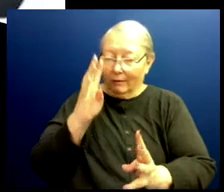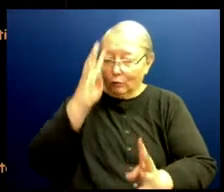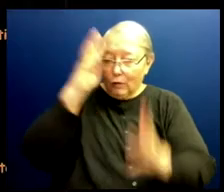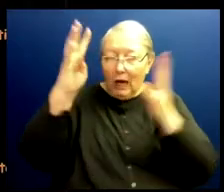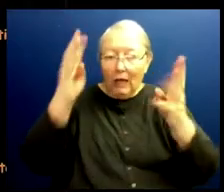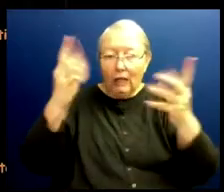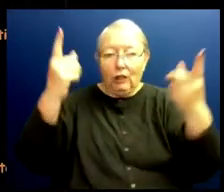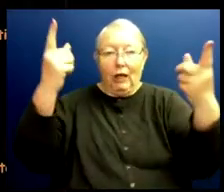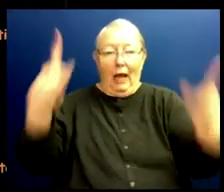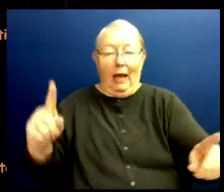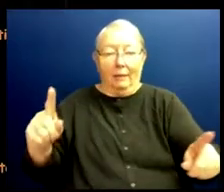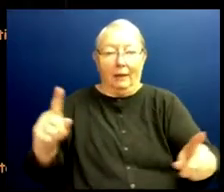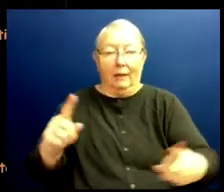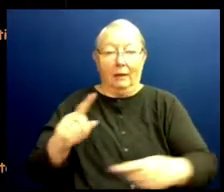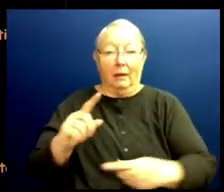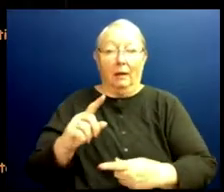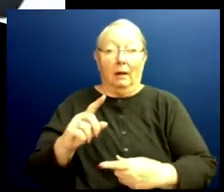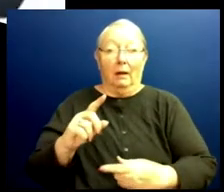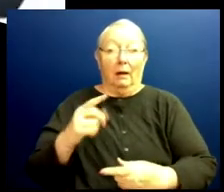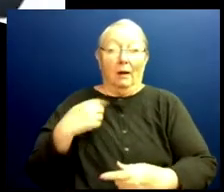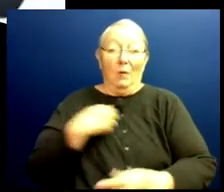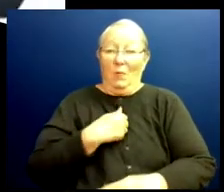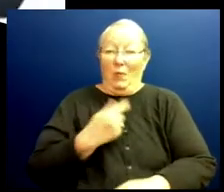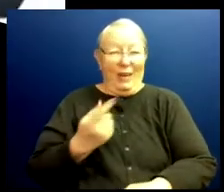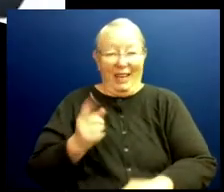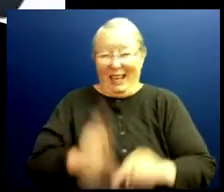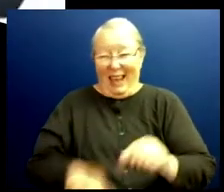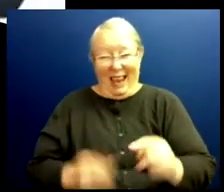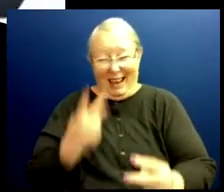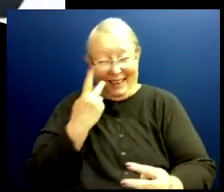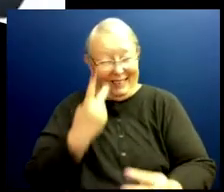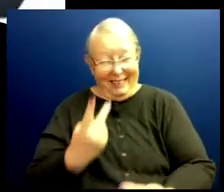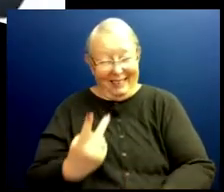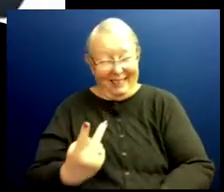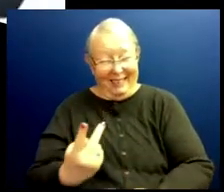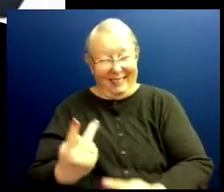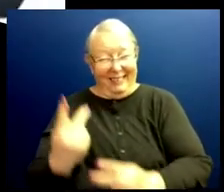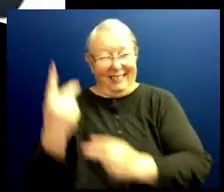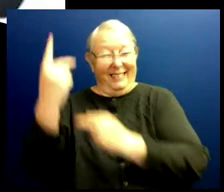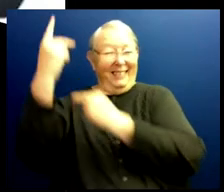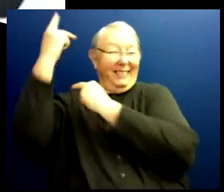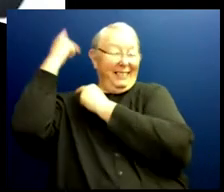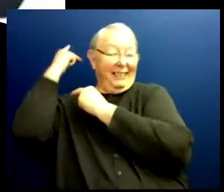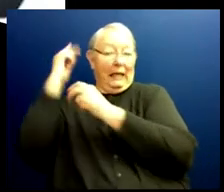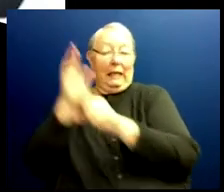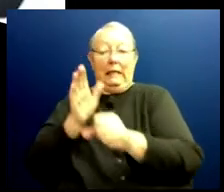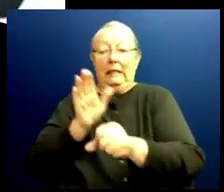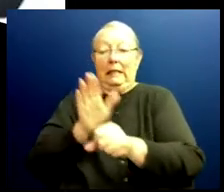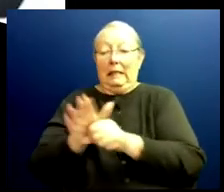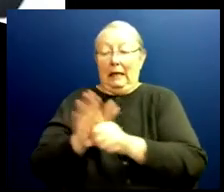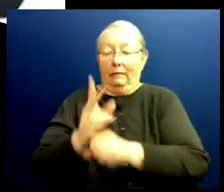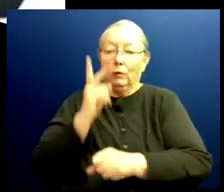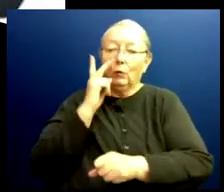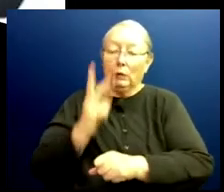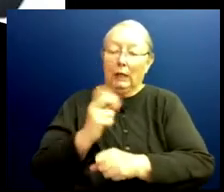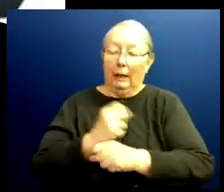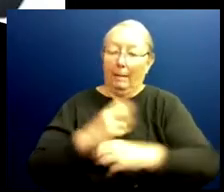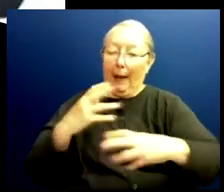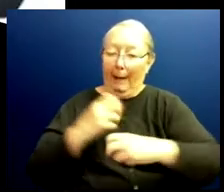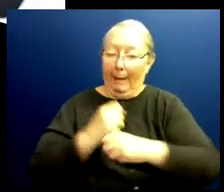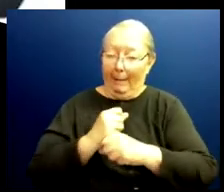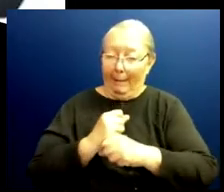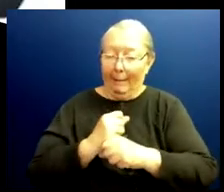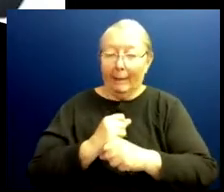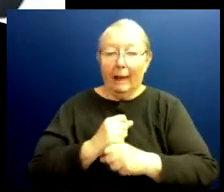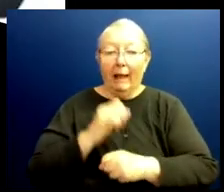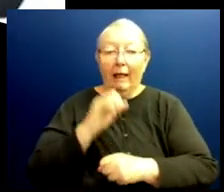answer was probably not. And that is because the hot universe here, this hot gas,